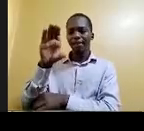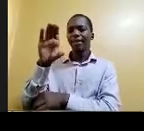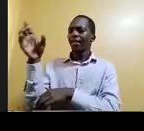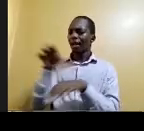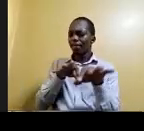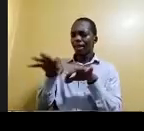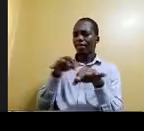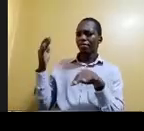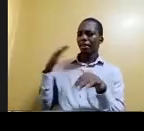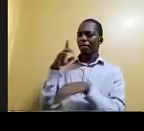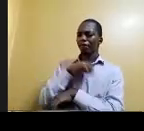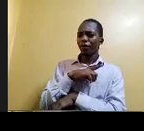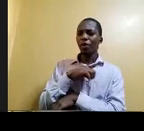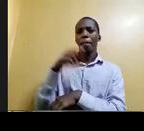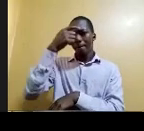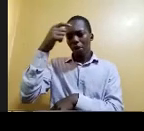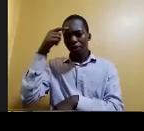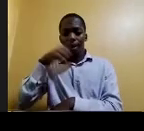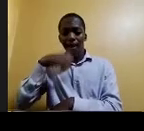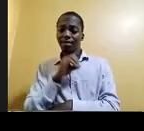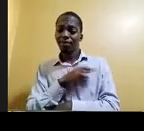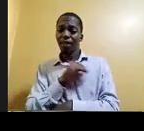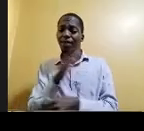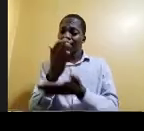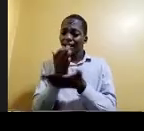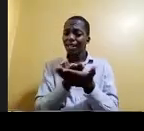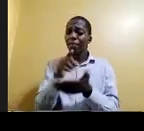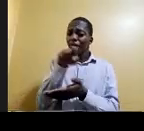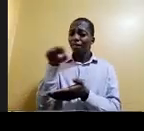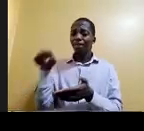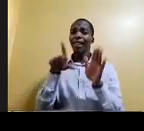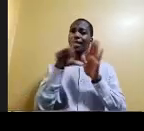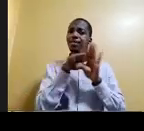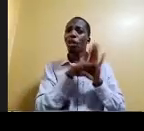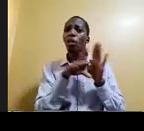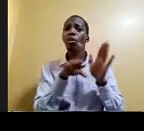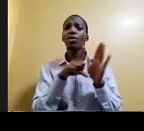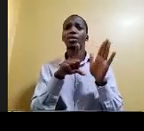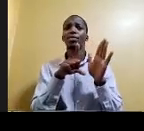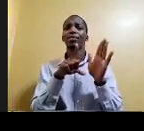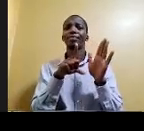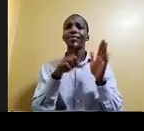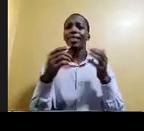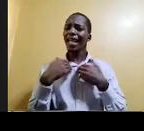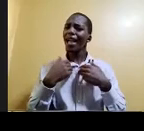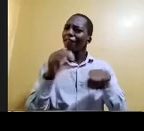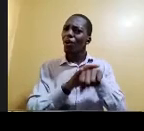because we are afraid that some of these rules that have a very good basis and